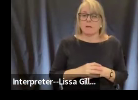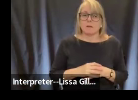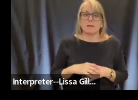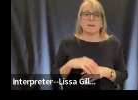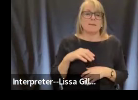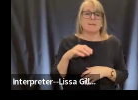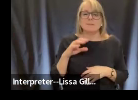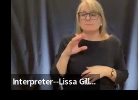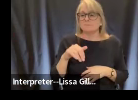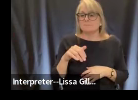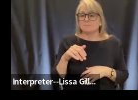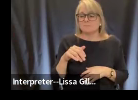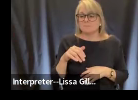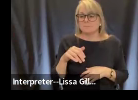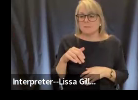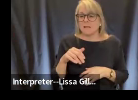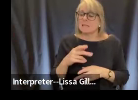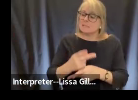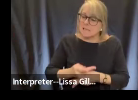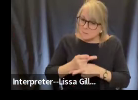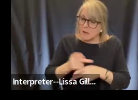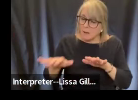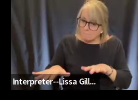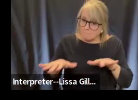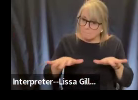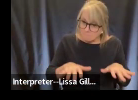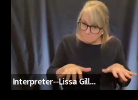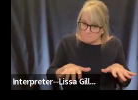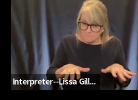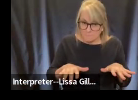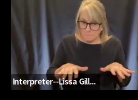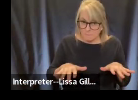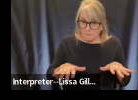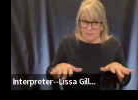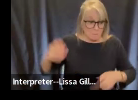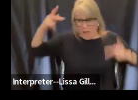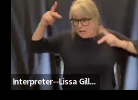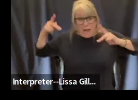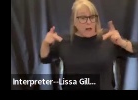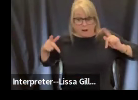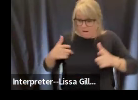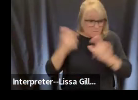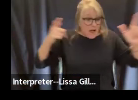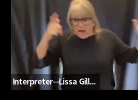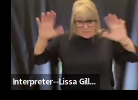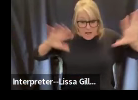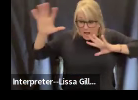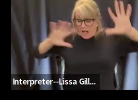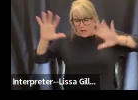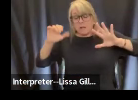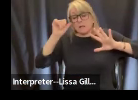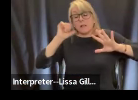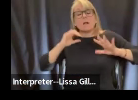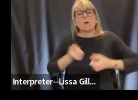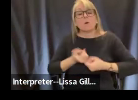other day with my husband's situation in the kitchen, having that panic and moving too fast can create more of an issue. So take your